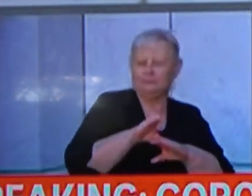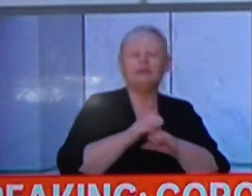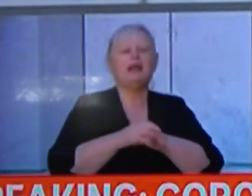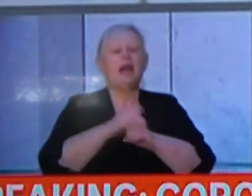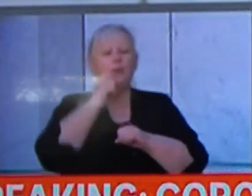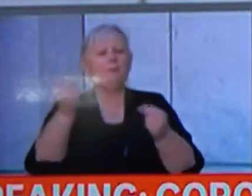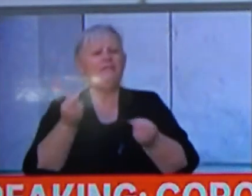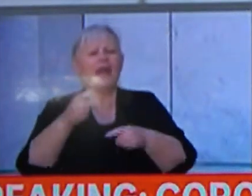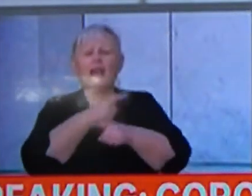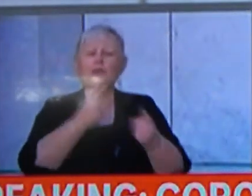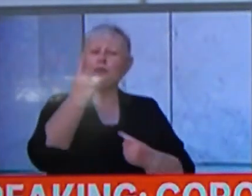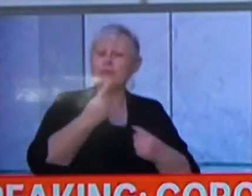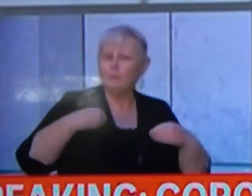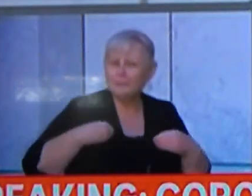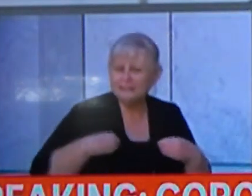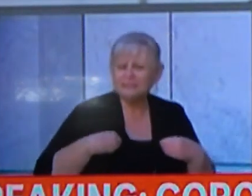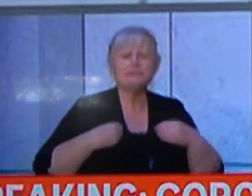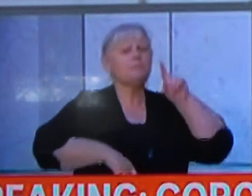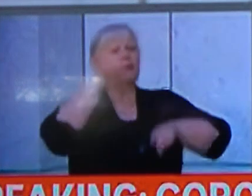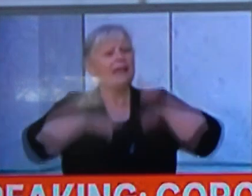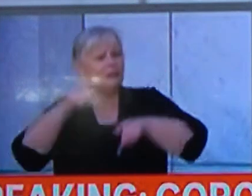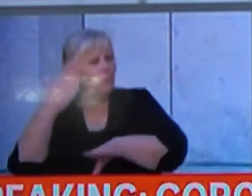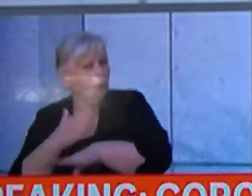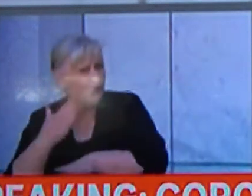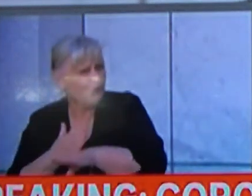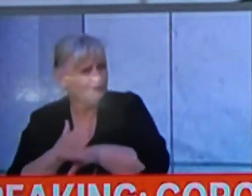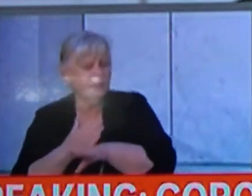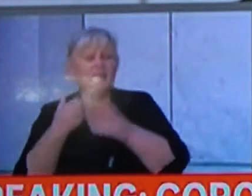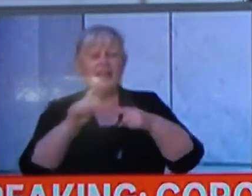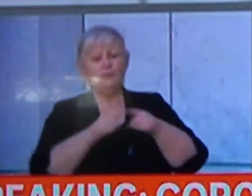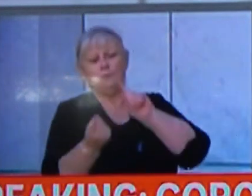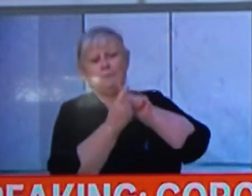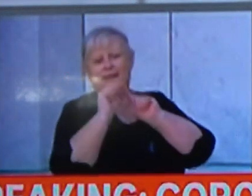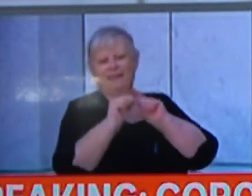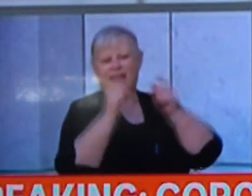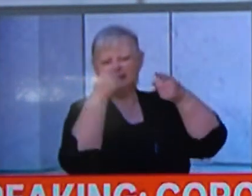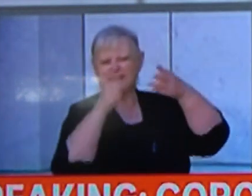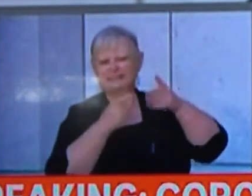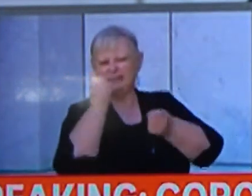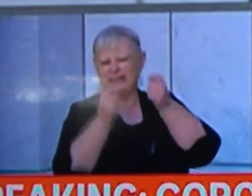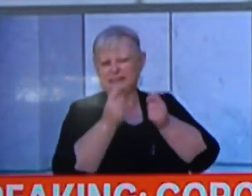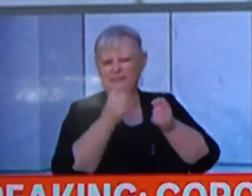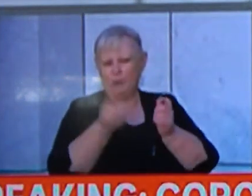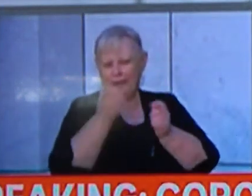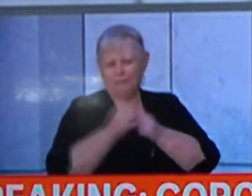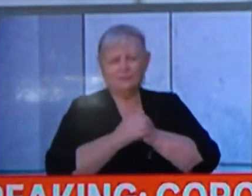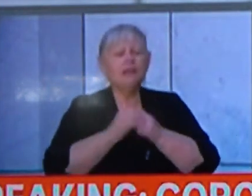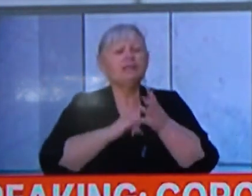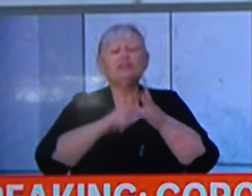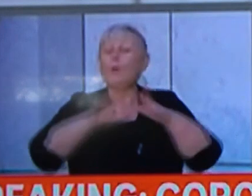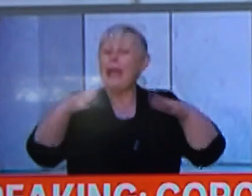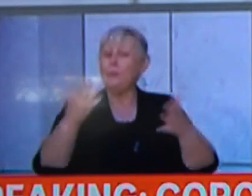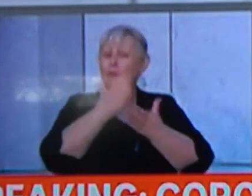will be available to sole traders and casual workers who meet the income test. This means